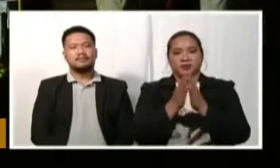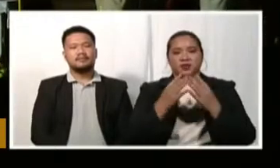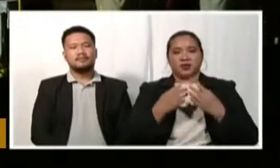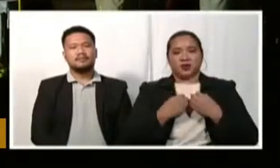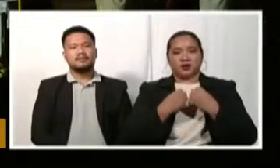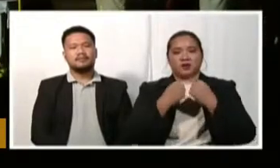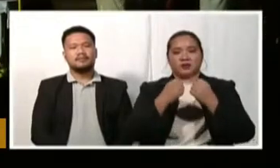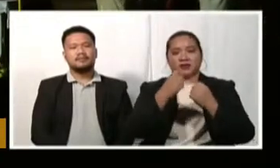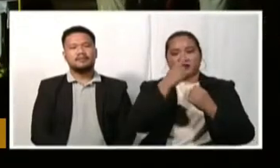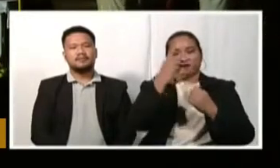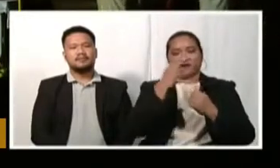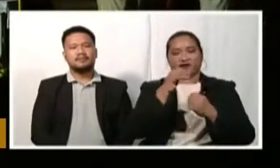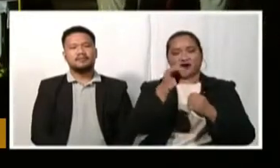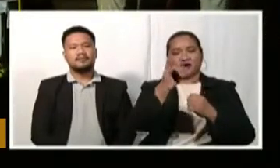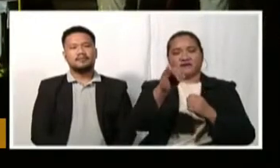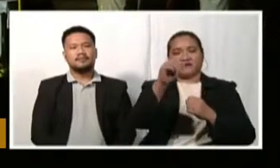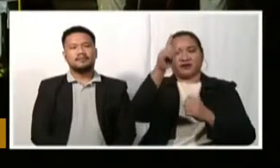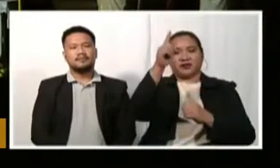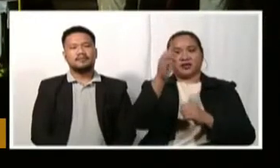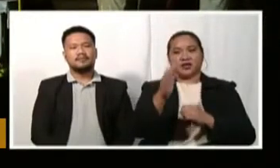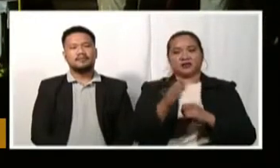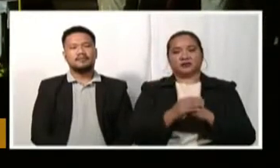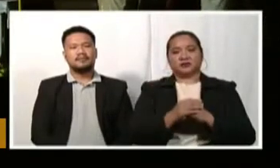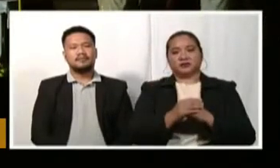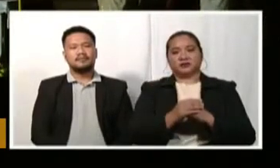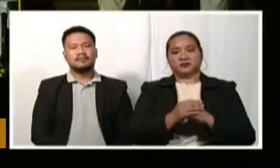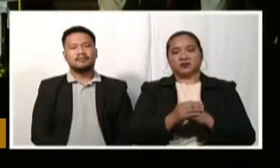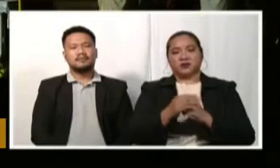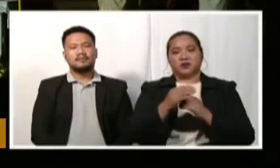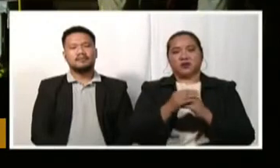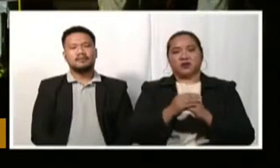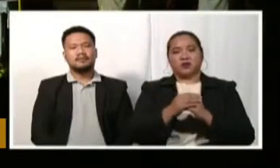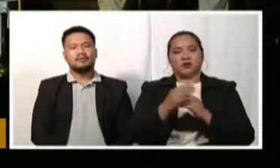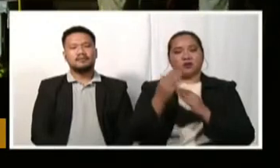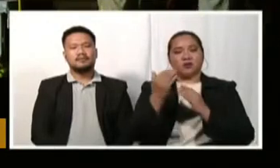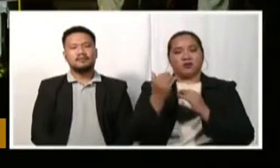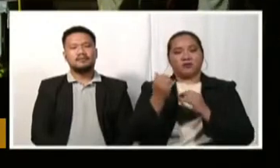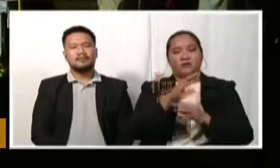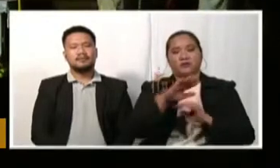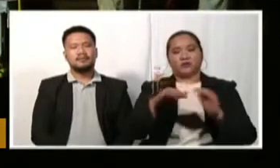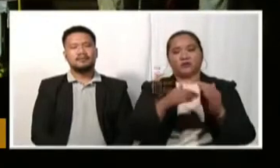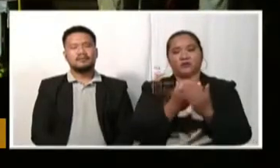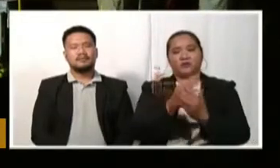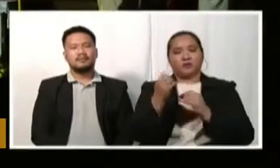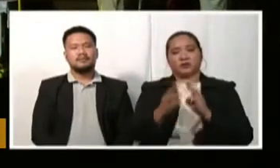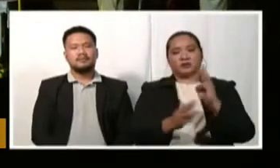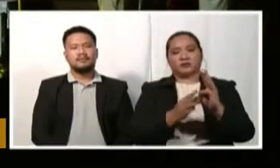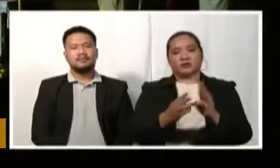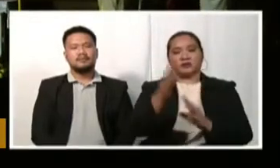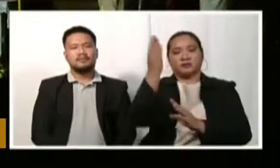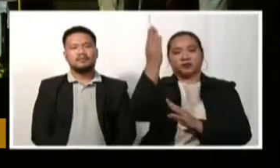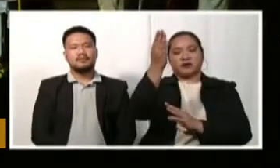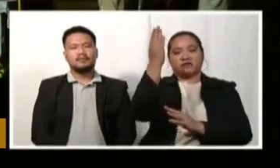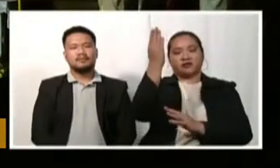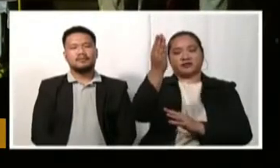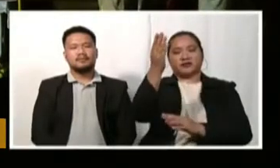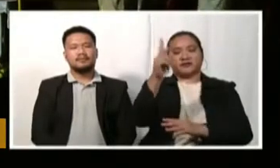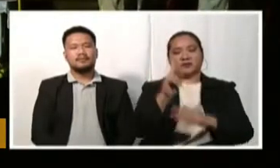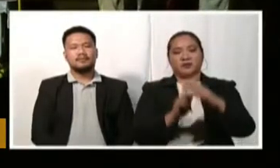Almighty, ever-living God, sole hope of the world, who by the preaching of your